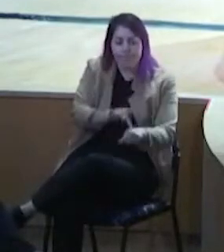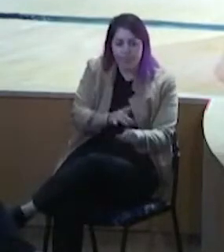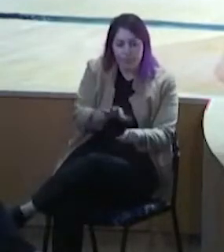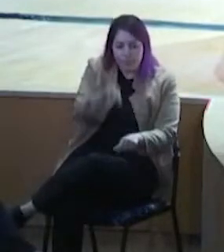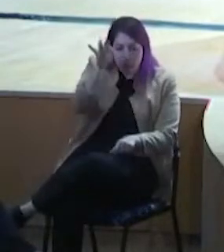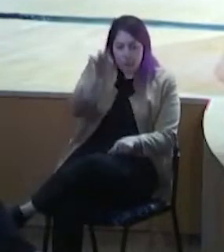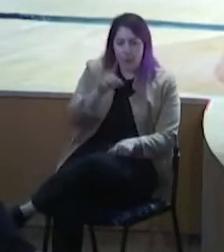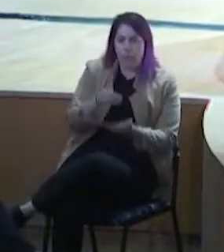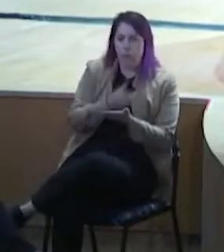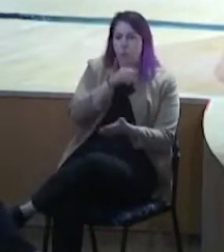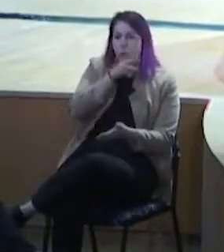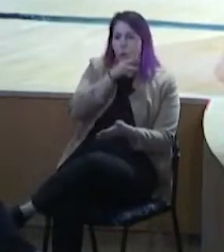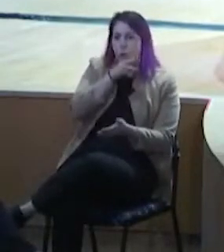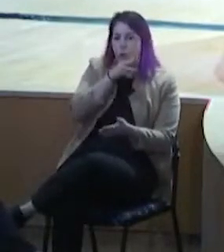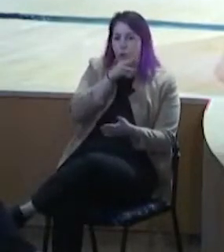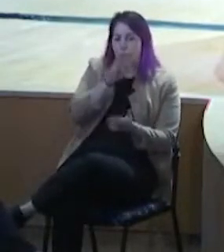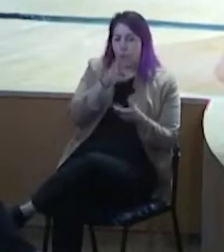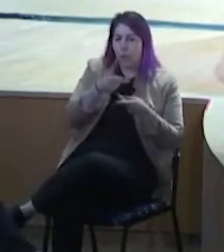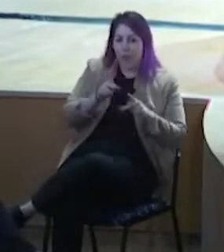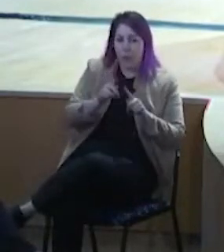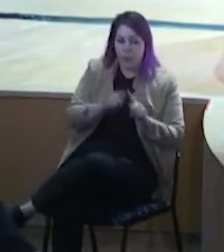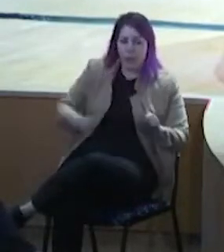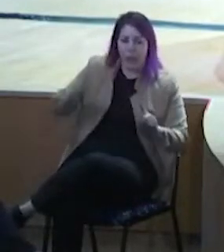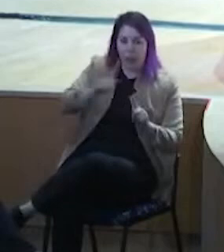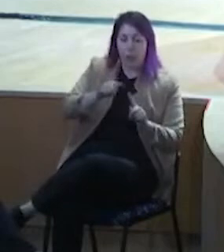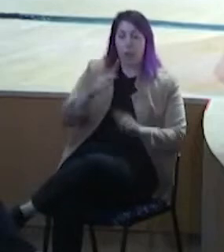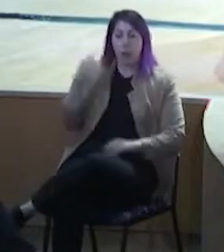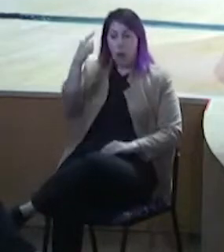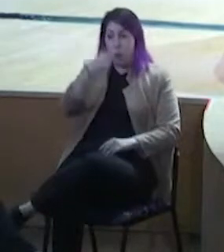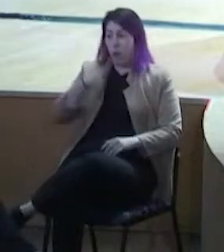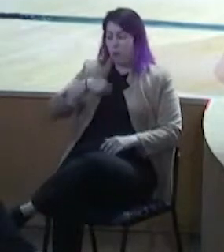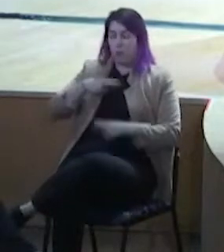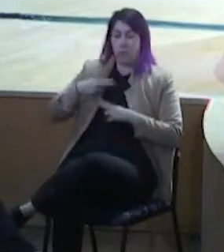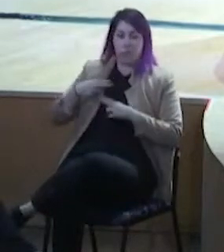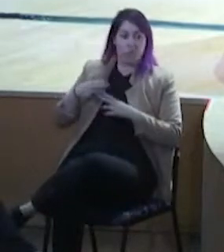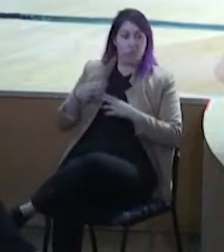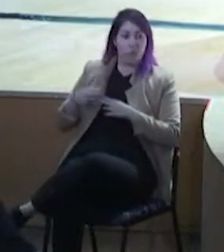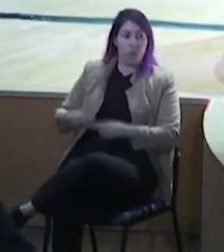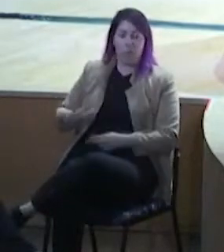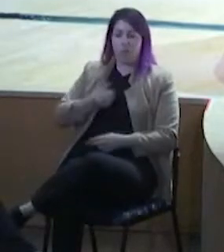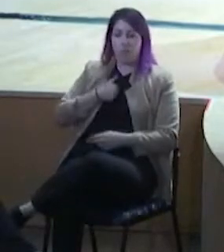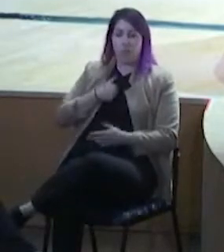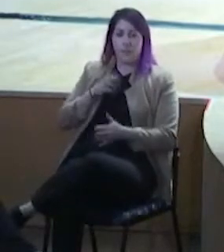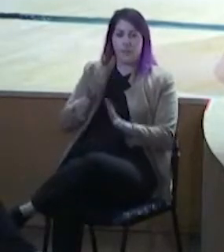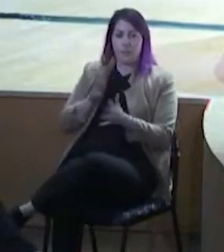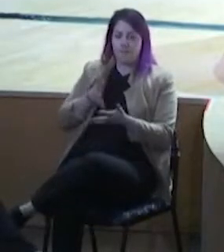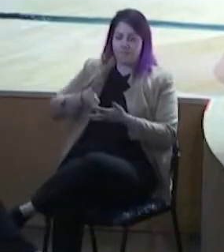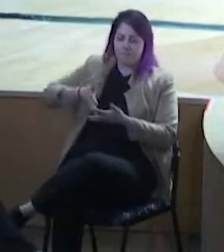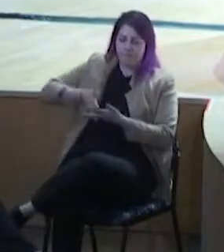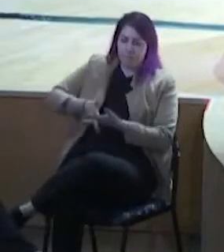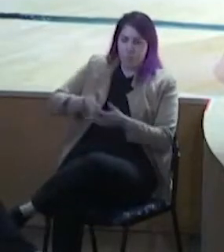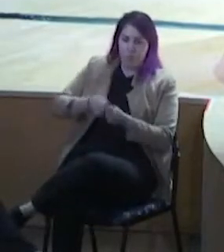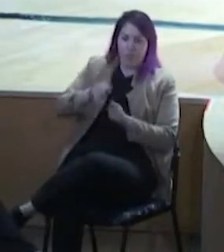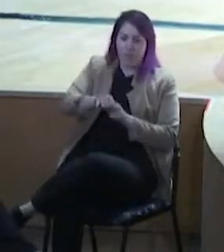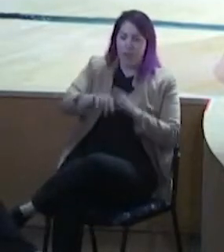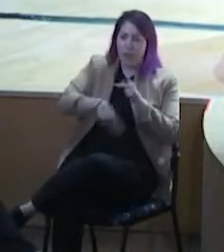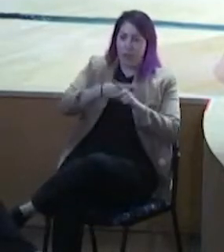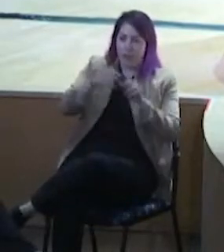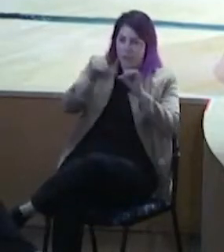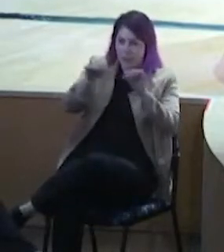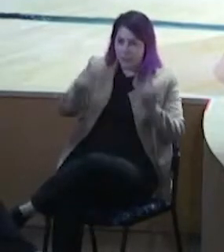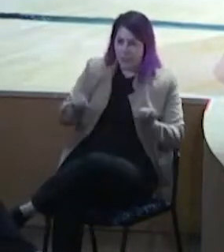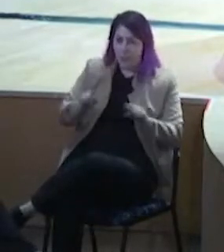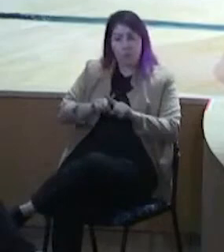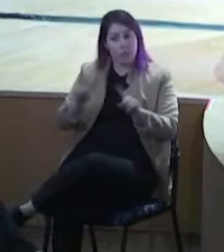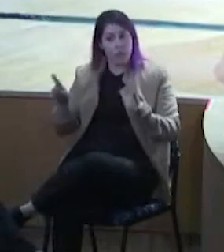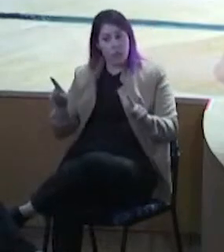cycle. In Hawaii, we consider ourselves part of the ahupua'a system. So different